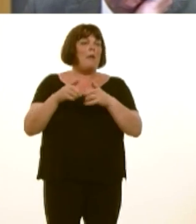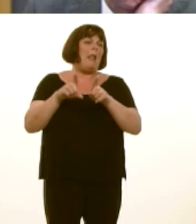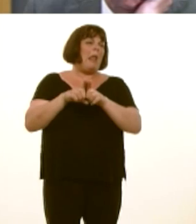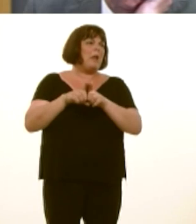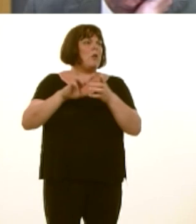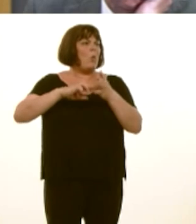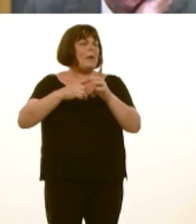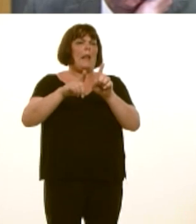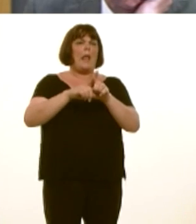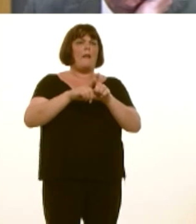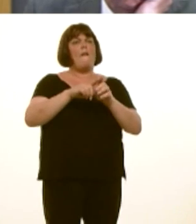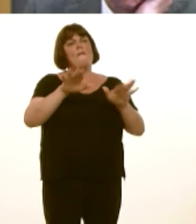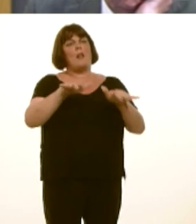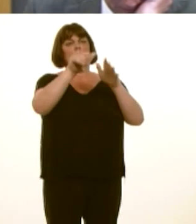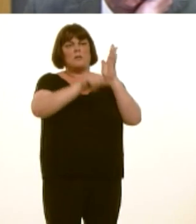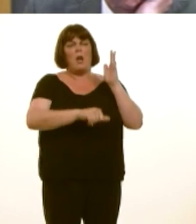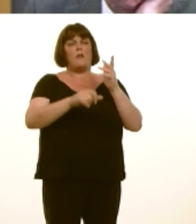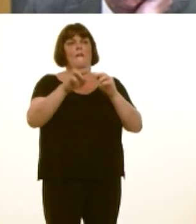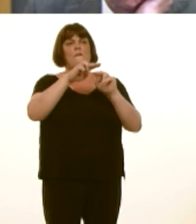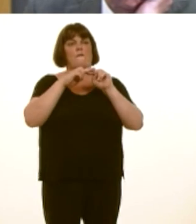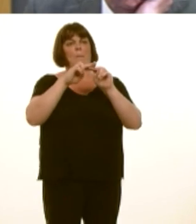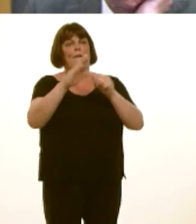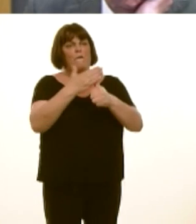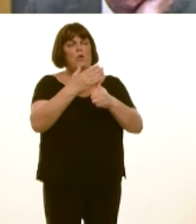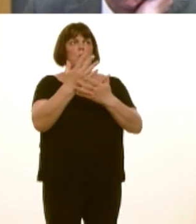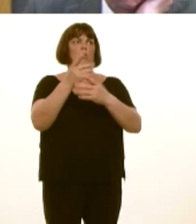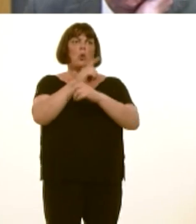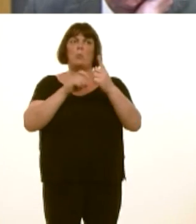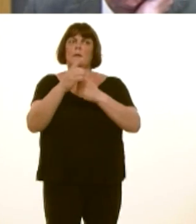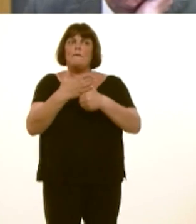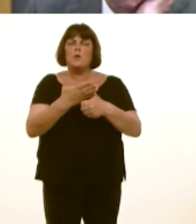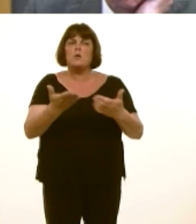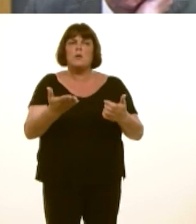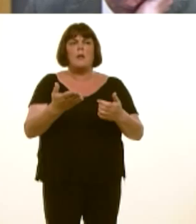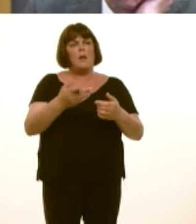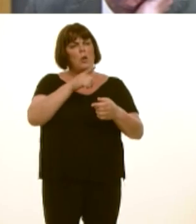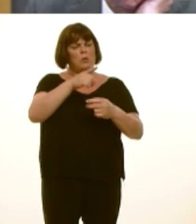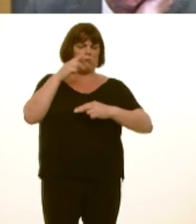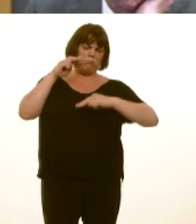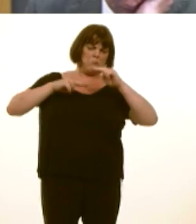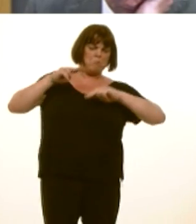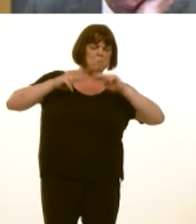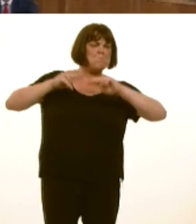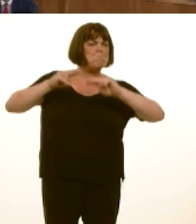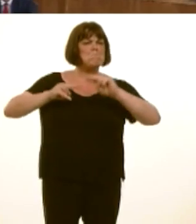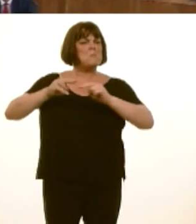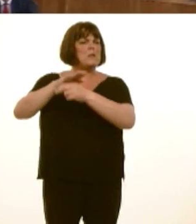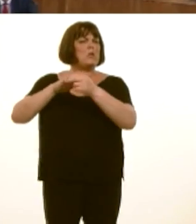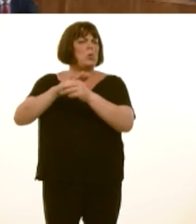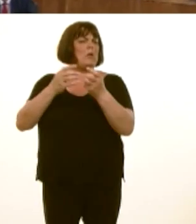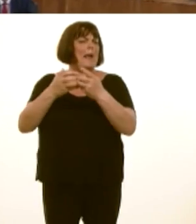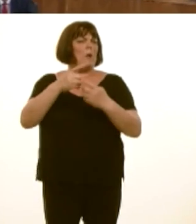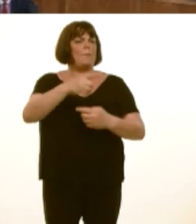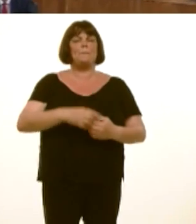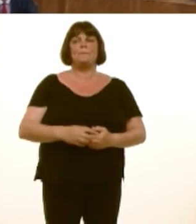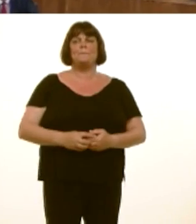Flying Start, Families First and Communities First, or otherwise, how does it monitor this important matter? This is difficult